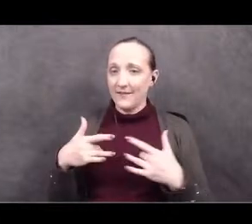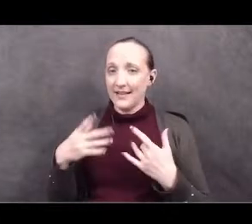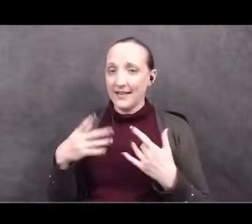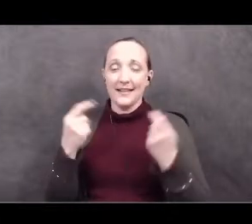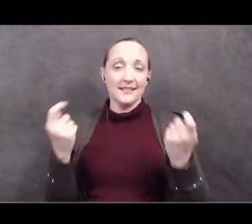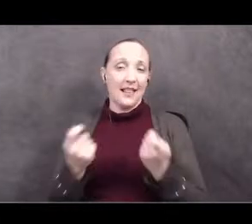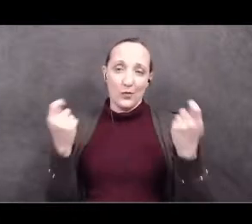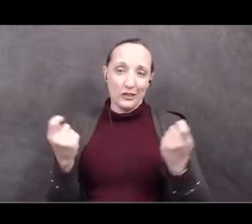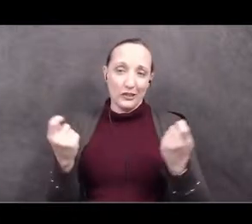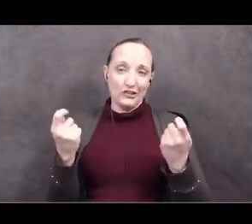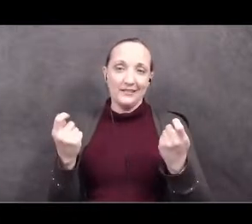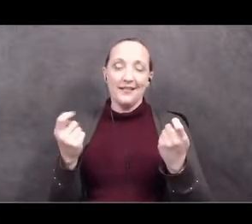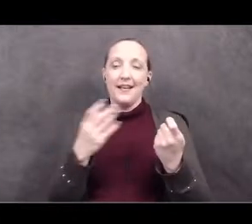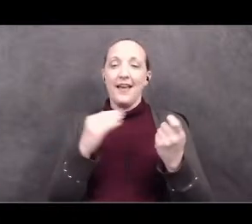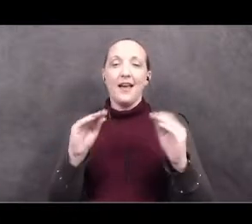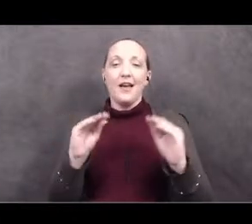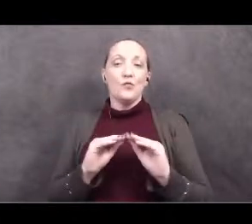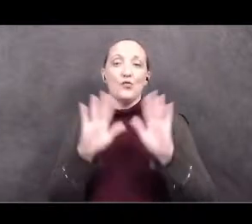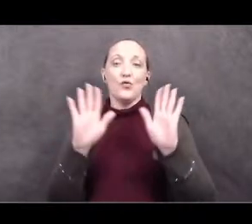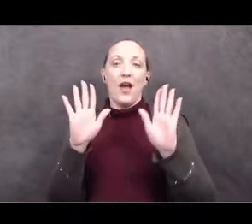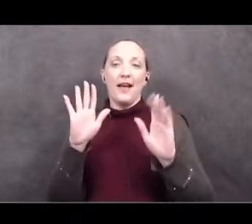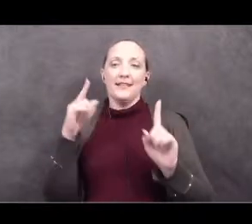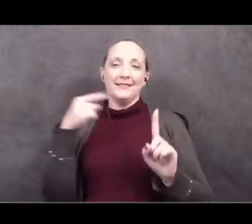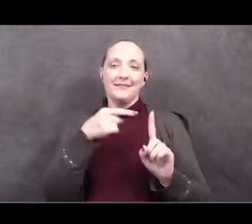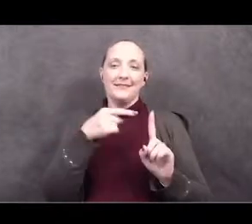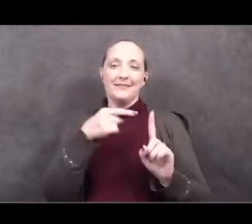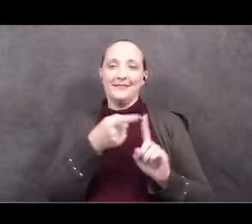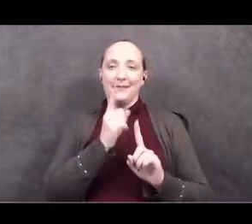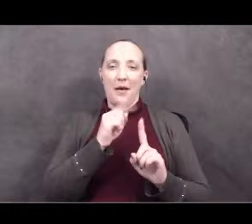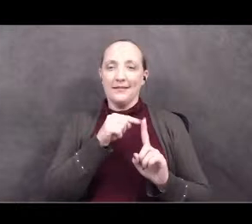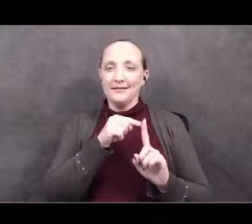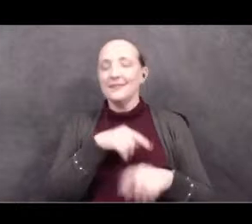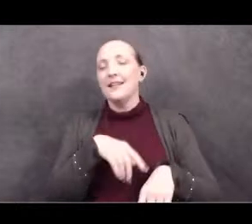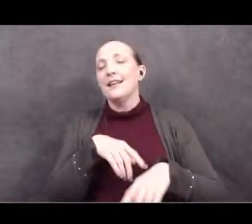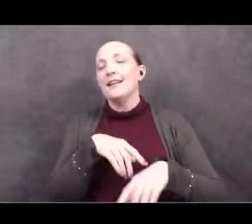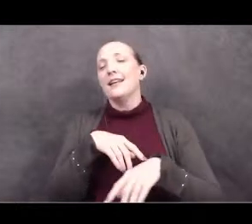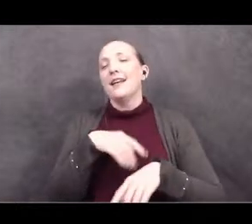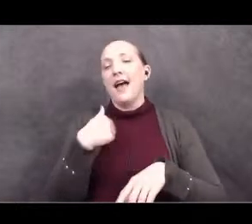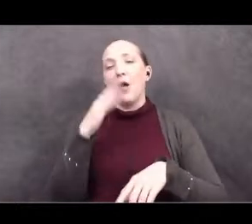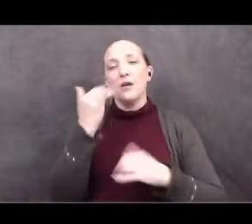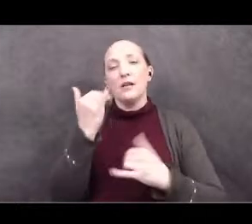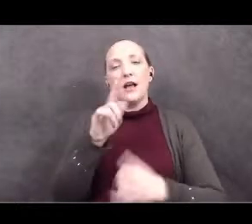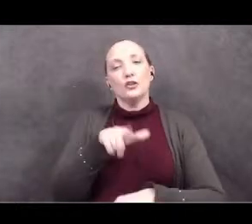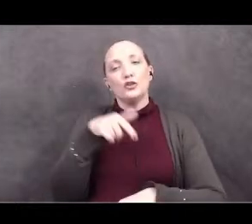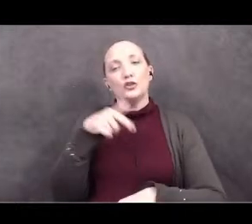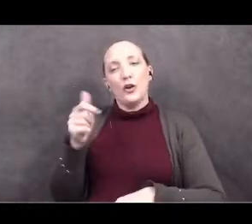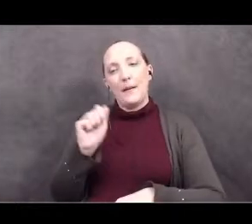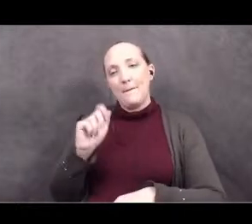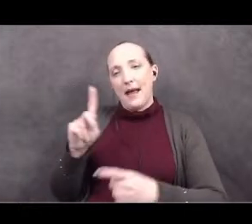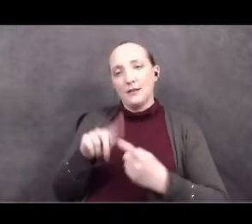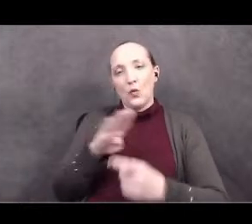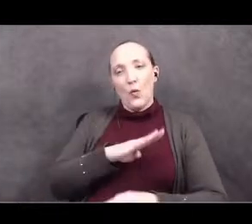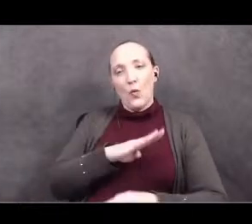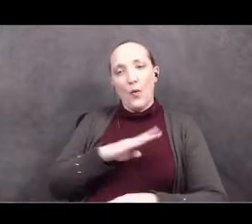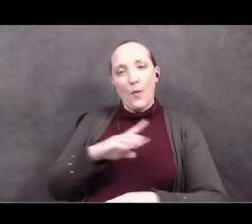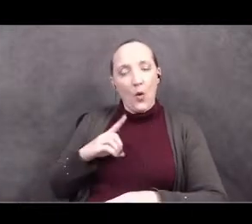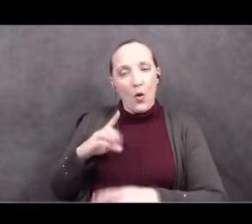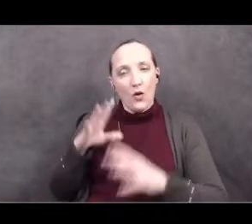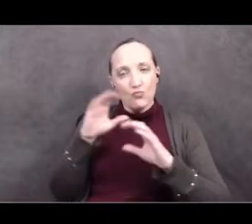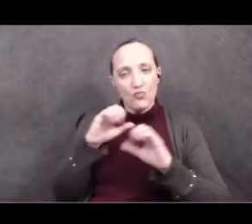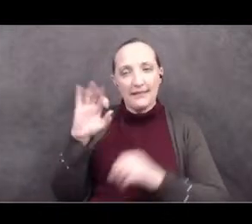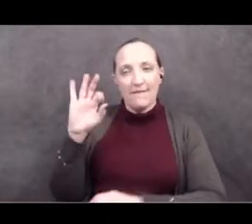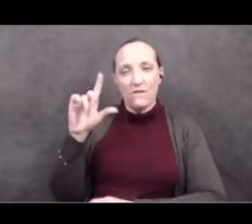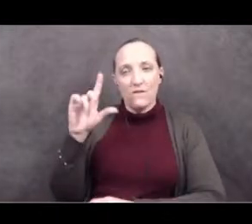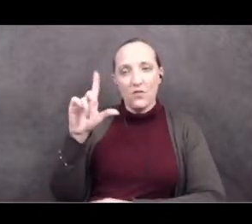celebrations and bright spots so uh I will turn it back over to board president U